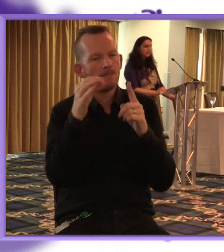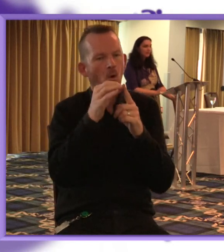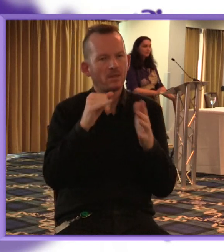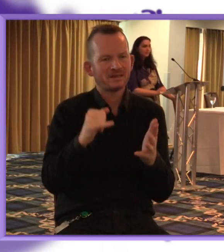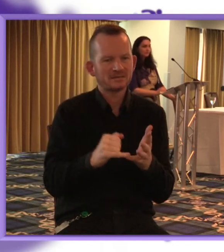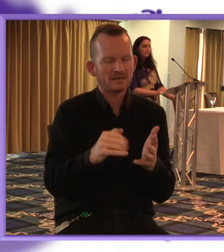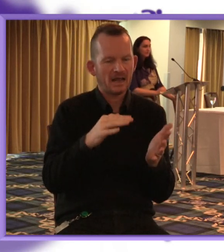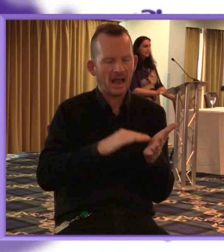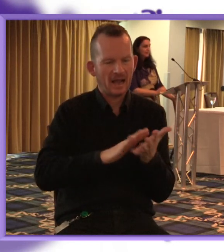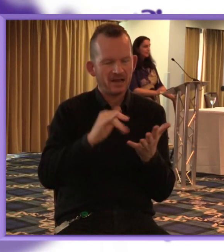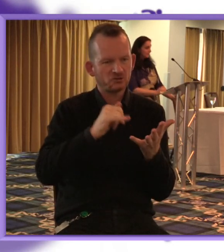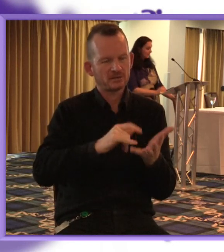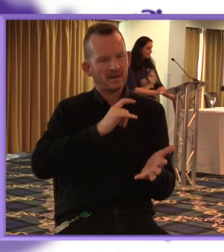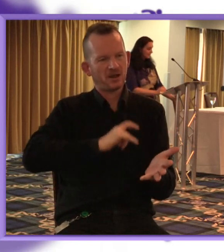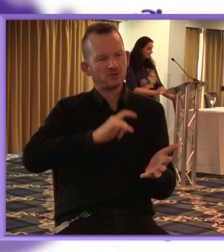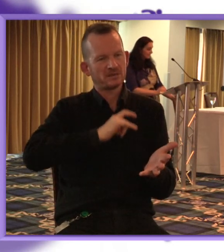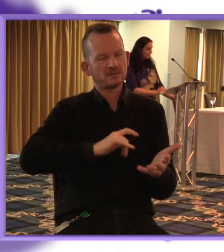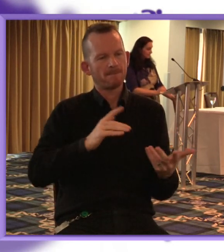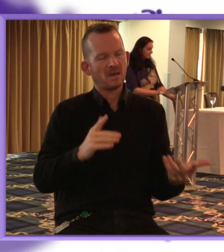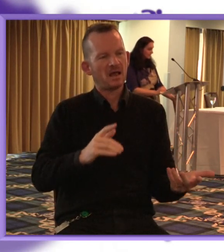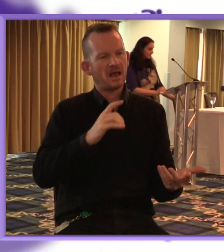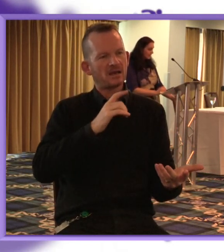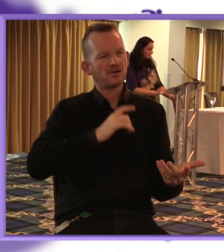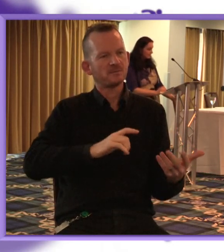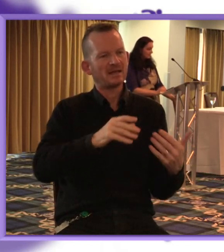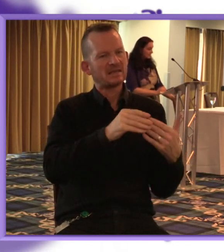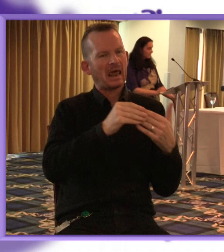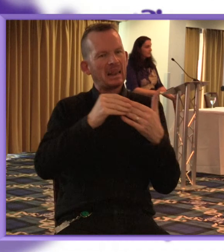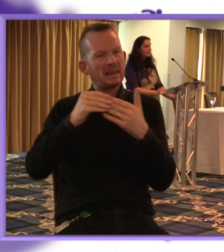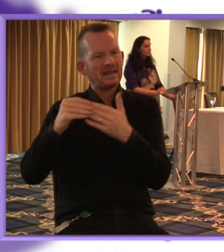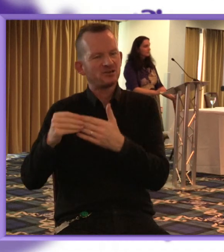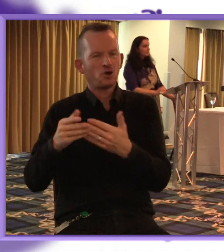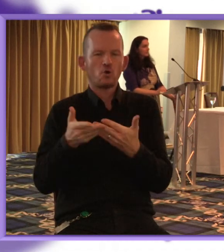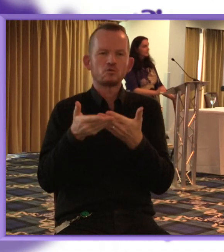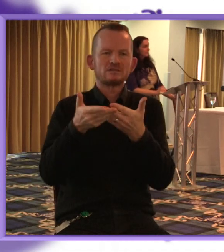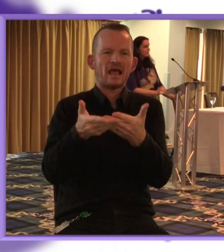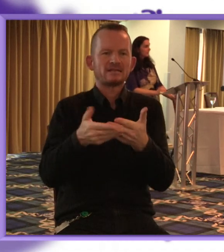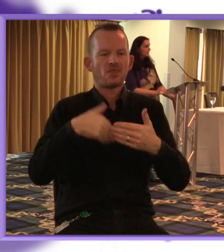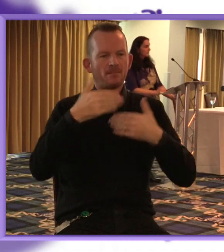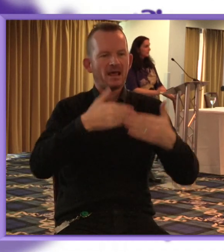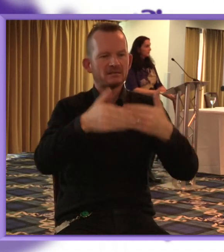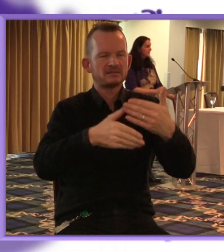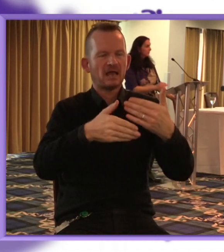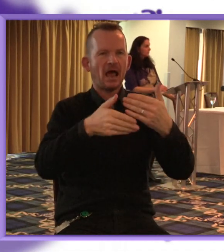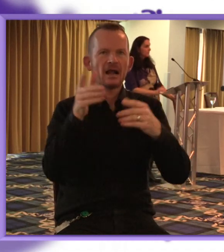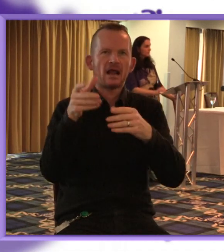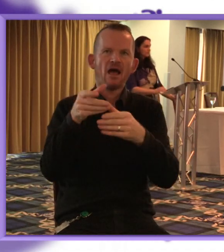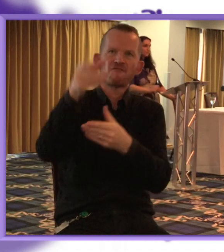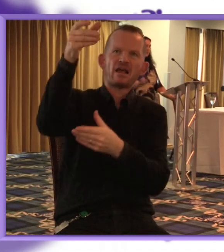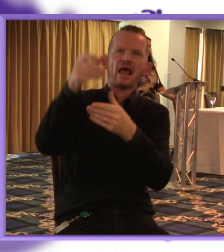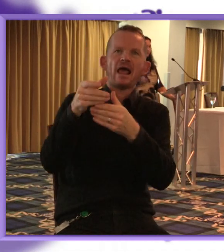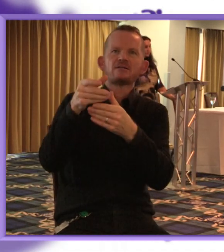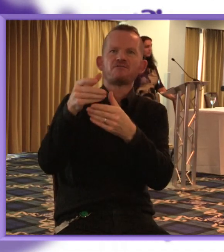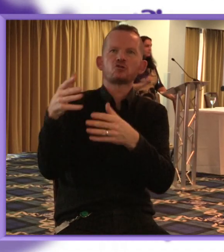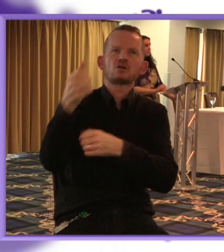has been characterised by the kind of charismatic leader who sets the pace and is the figurehead for success and failure. We've kind of seen all those people that